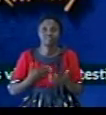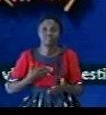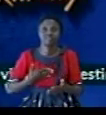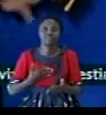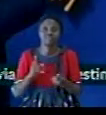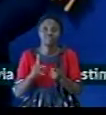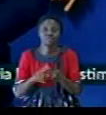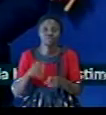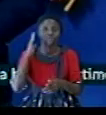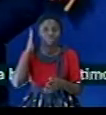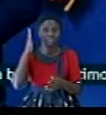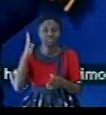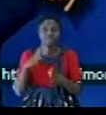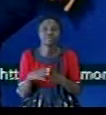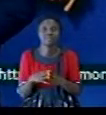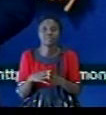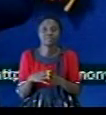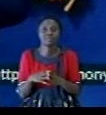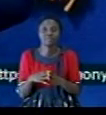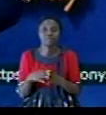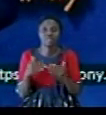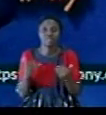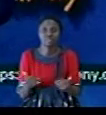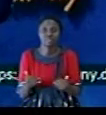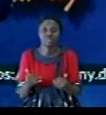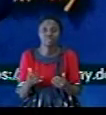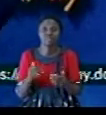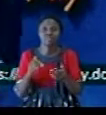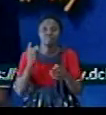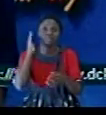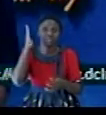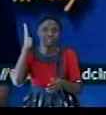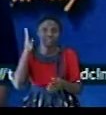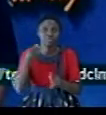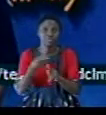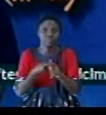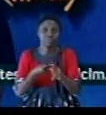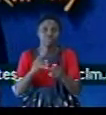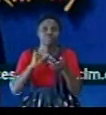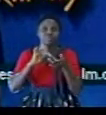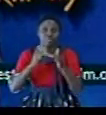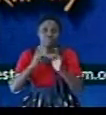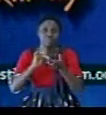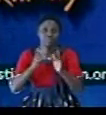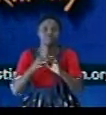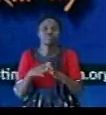with those who have been interviewed. Now, testimonies online.